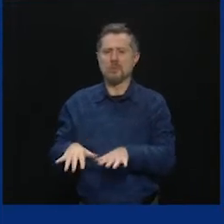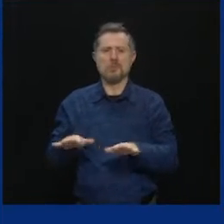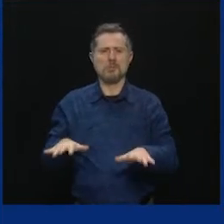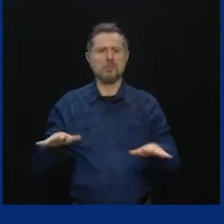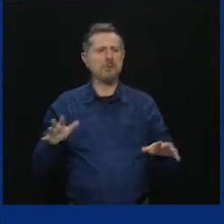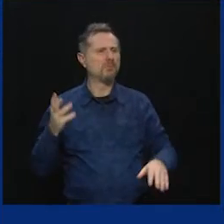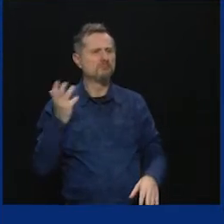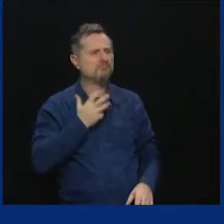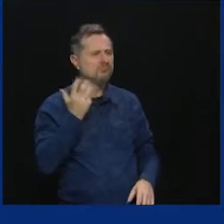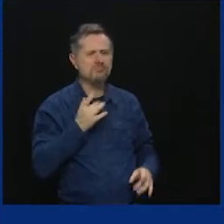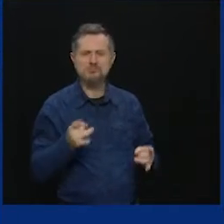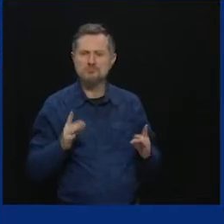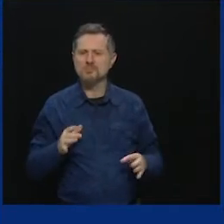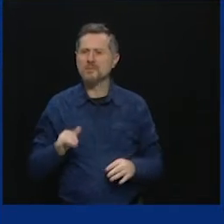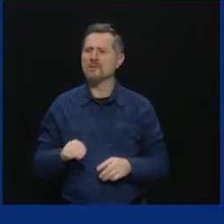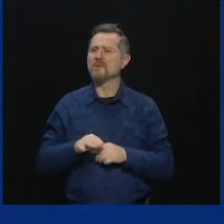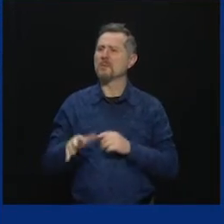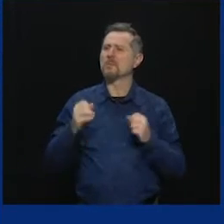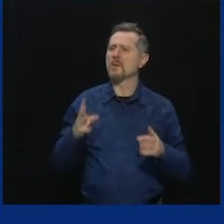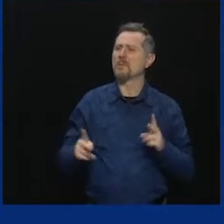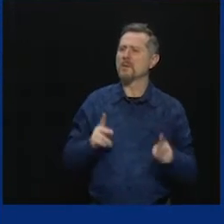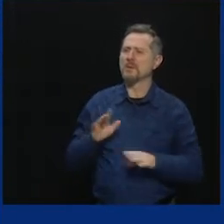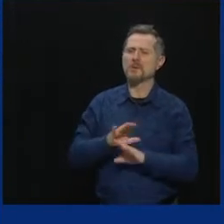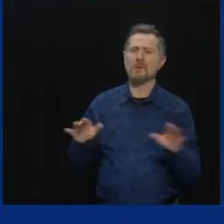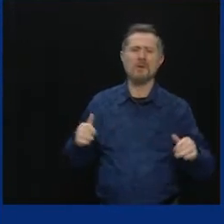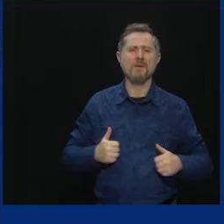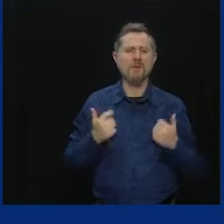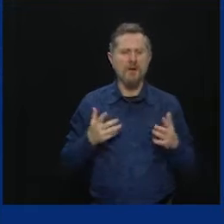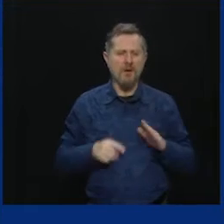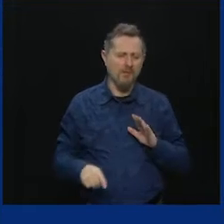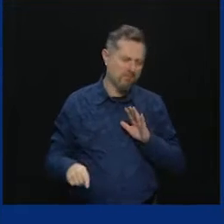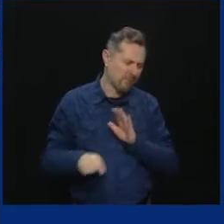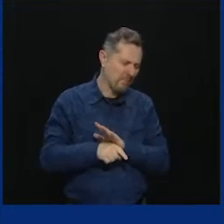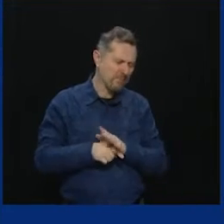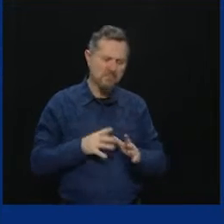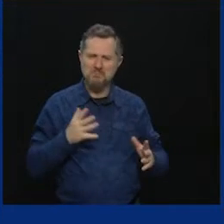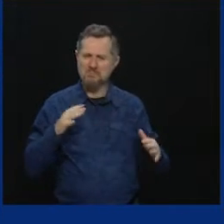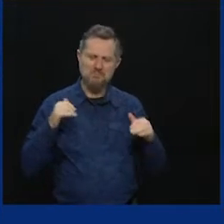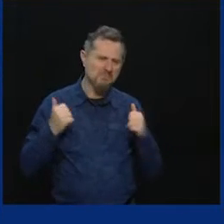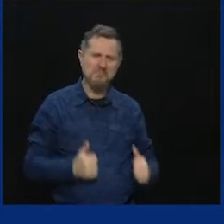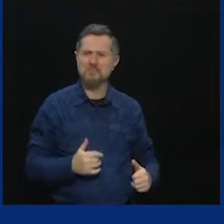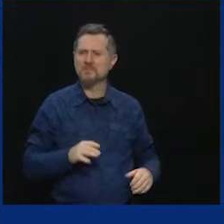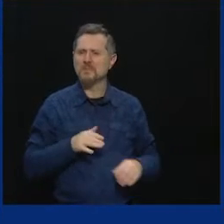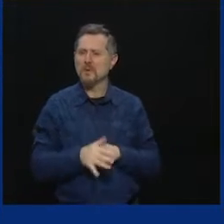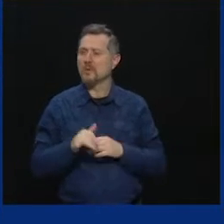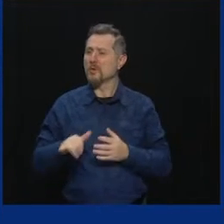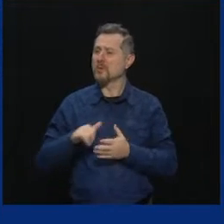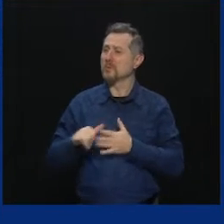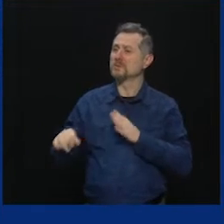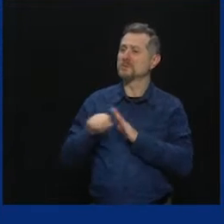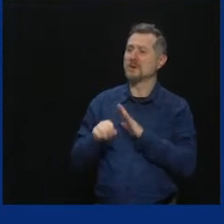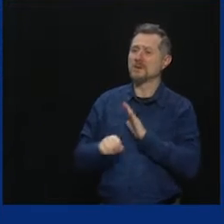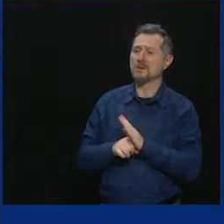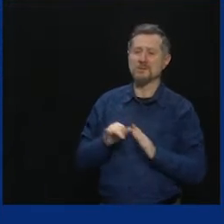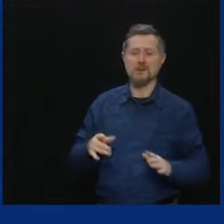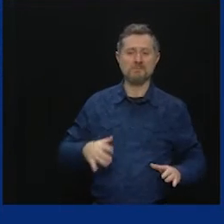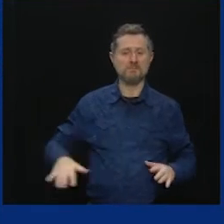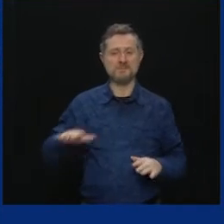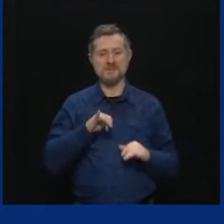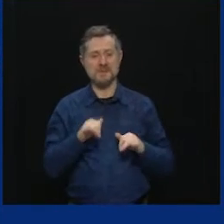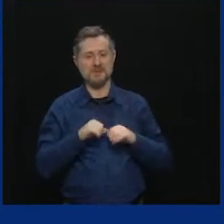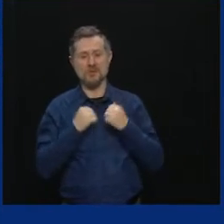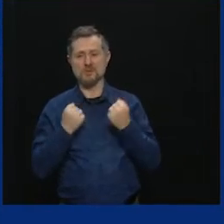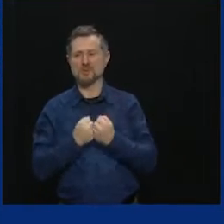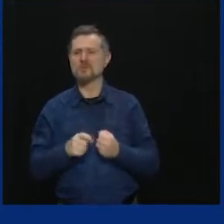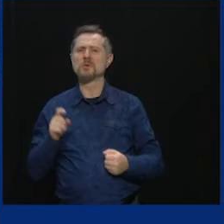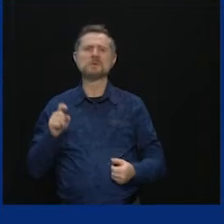It affects so many people's lives. And that's why, as a state and as a society, we have to stop